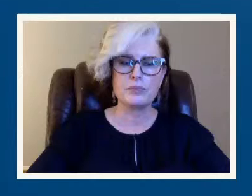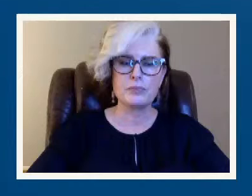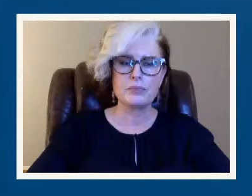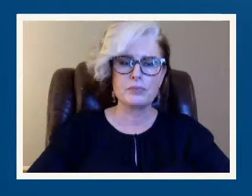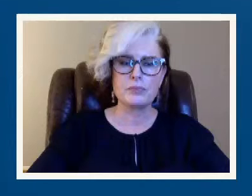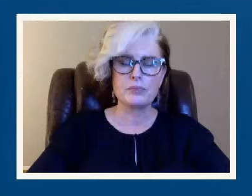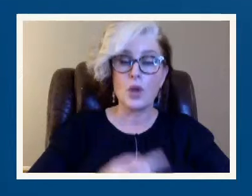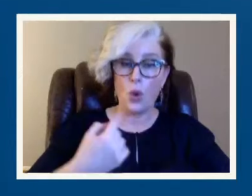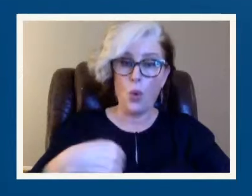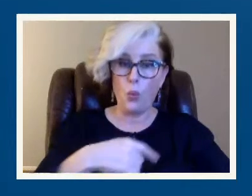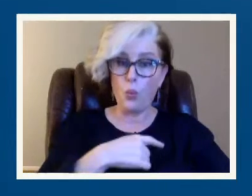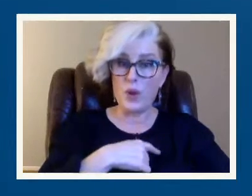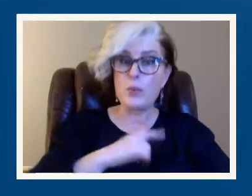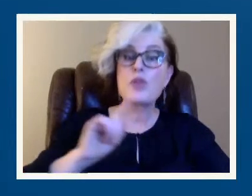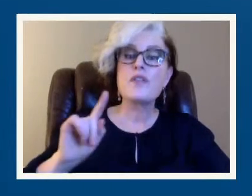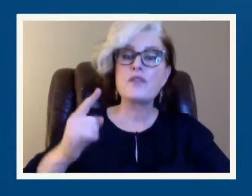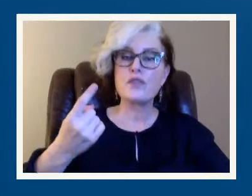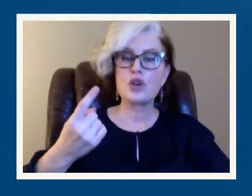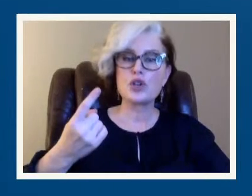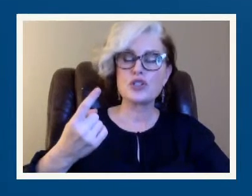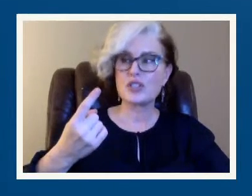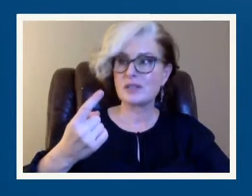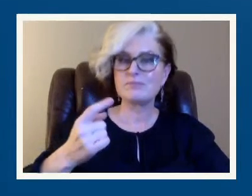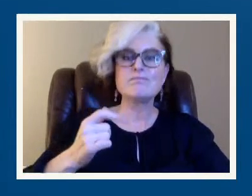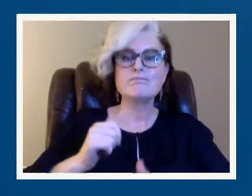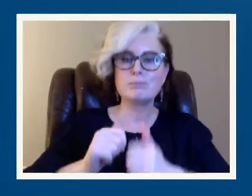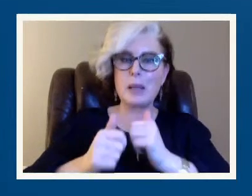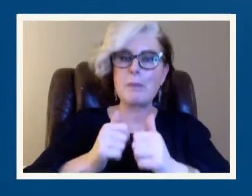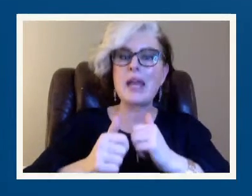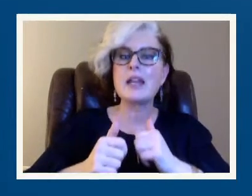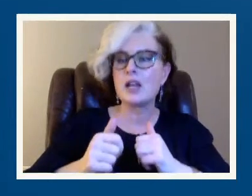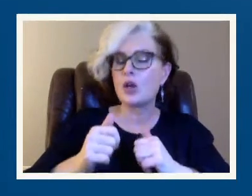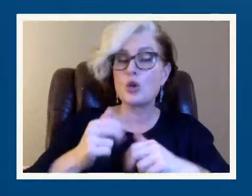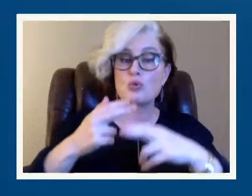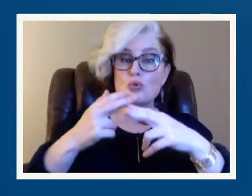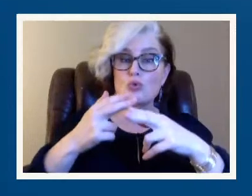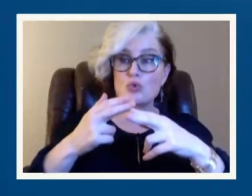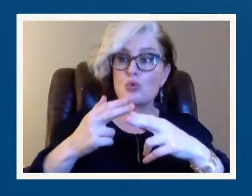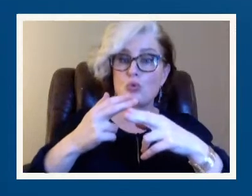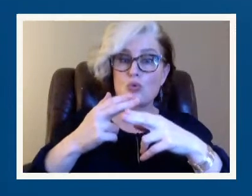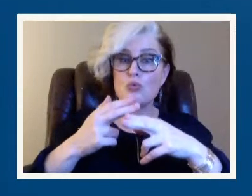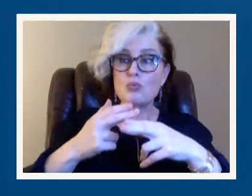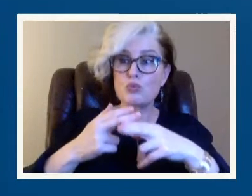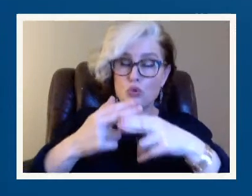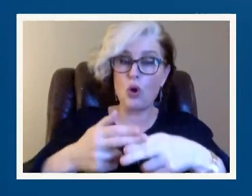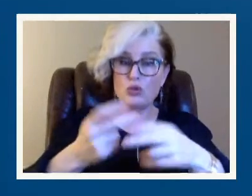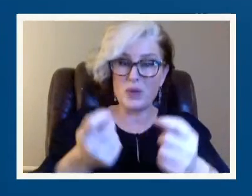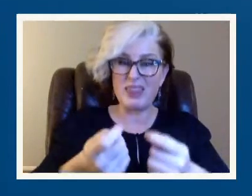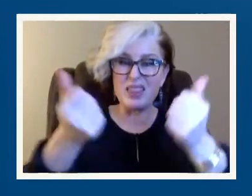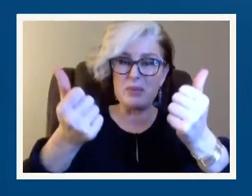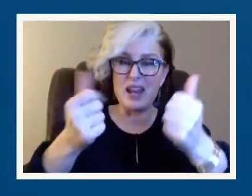We were the first campaign to actually call eliminating the filibuster.